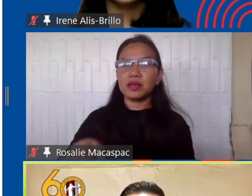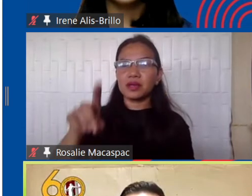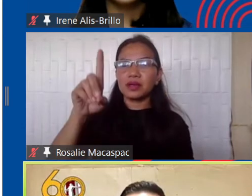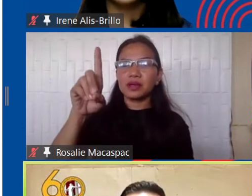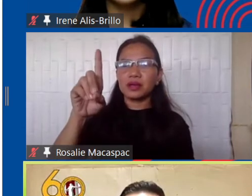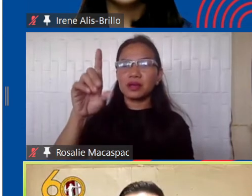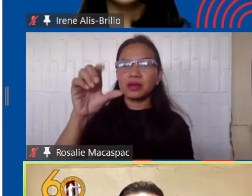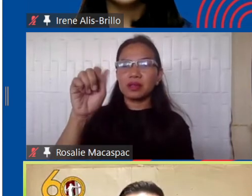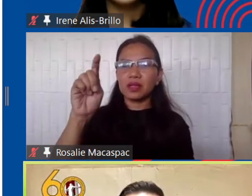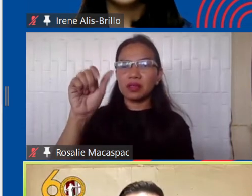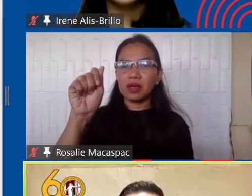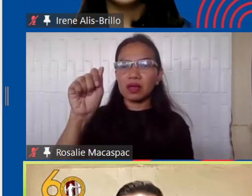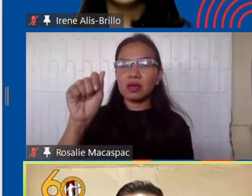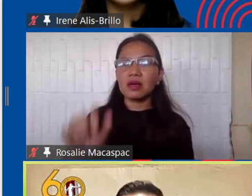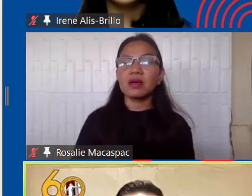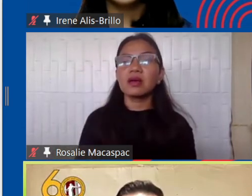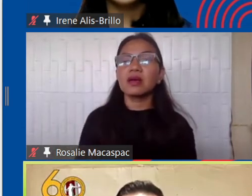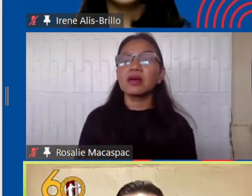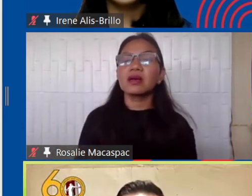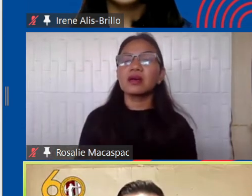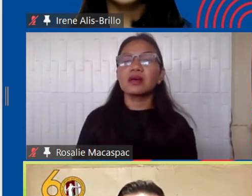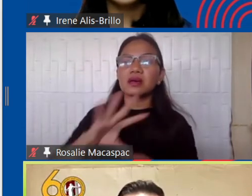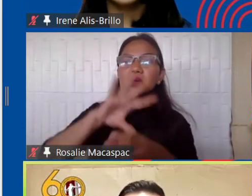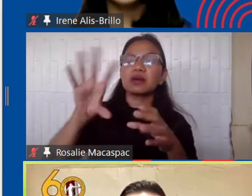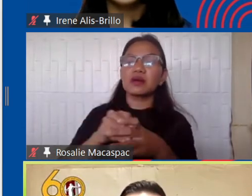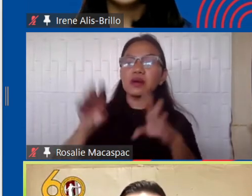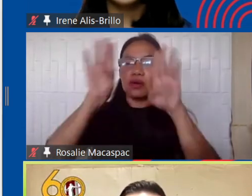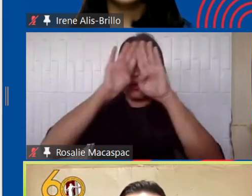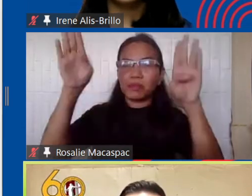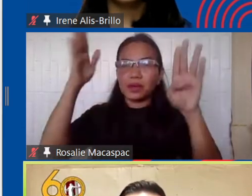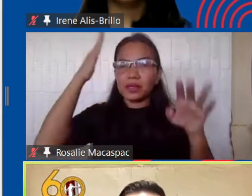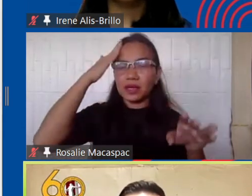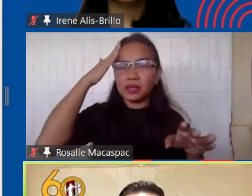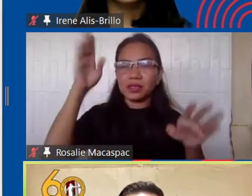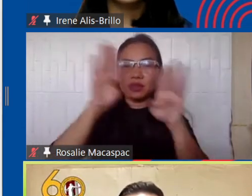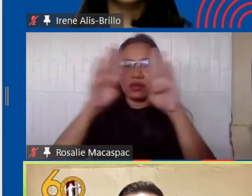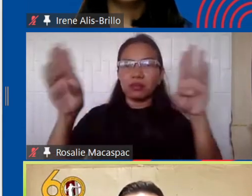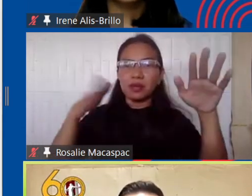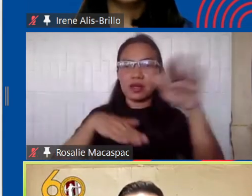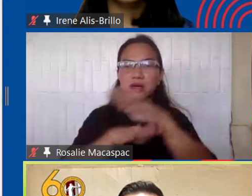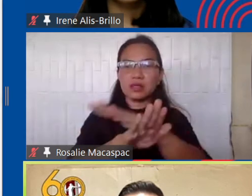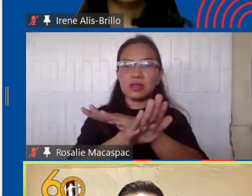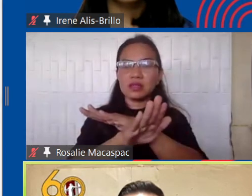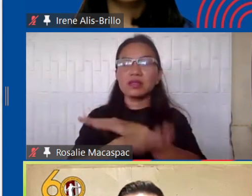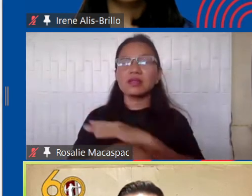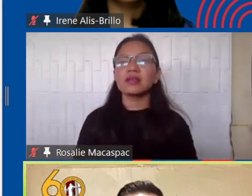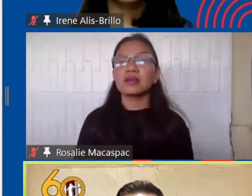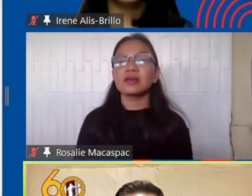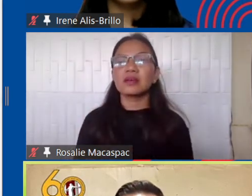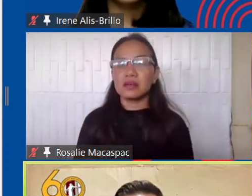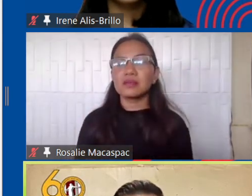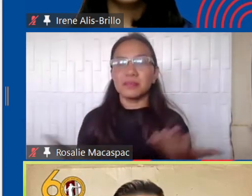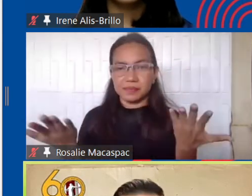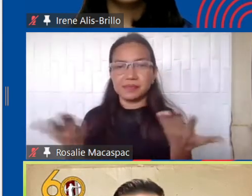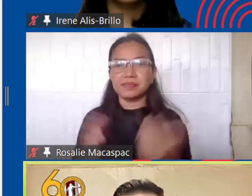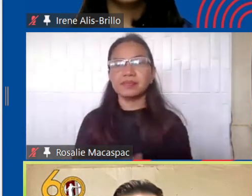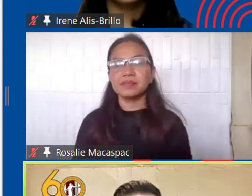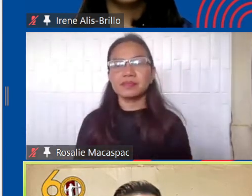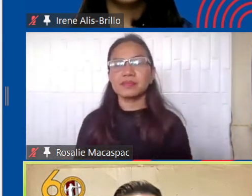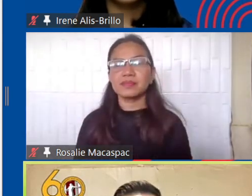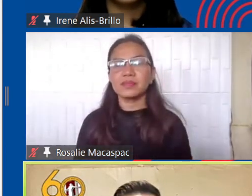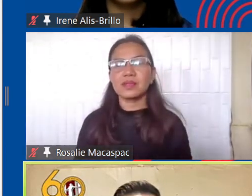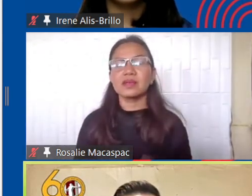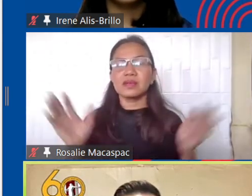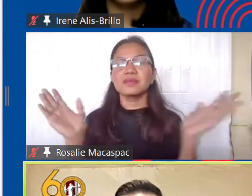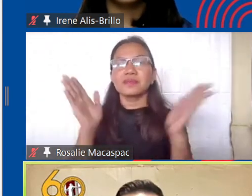principles that embodies open knowledge and open access. So yun, it's really encouraged